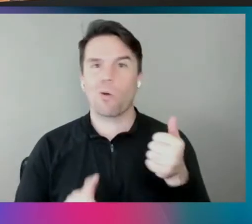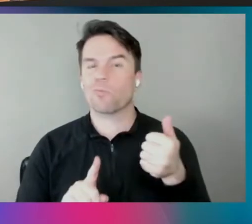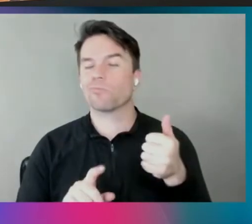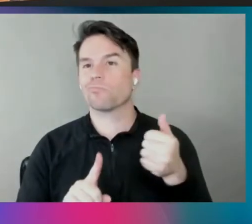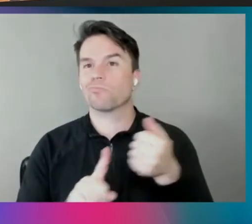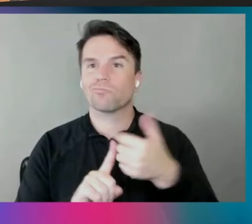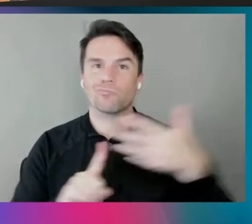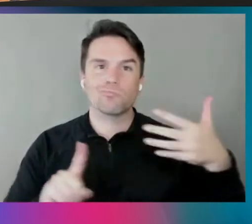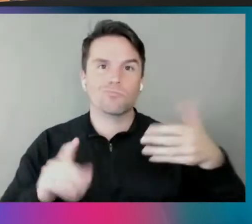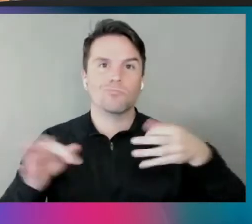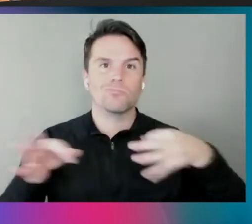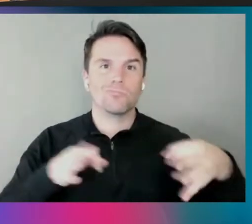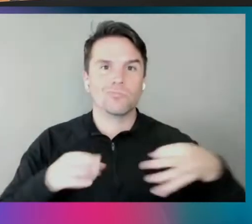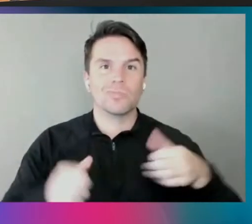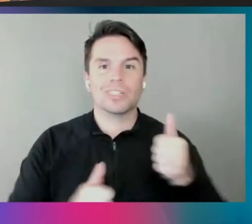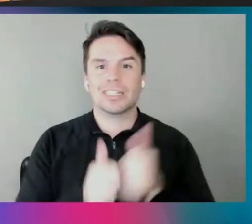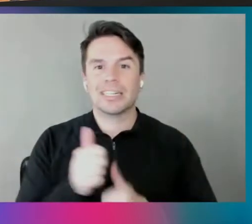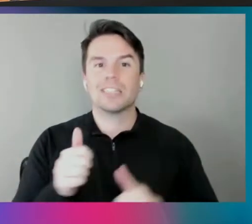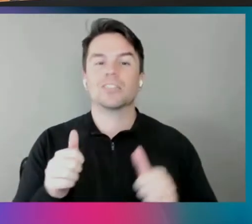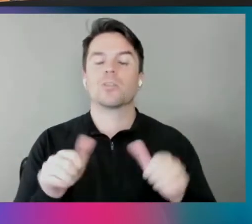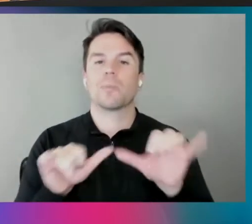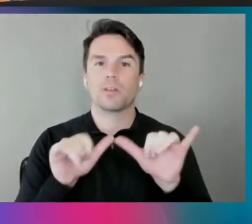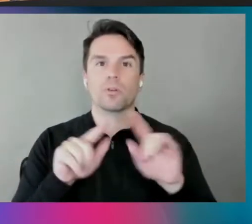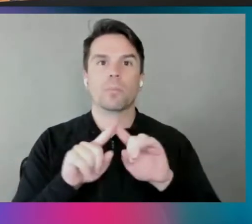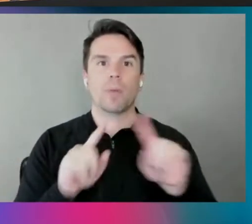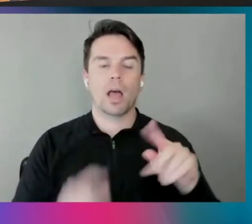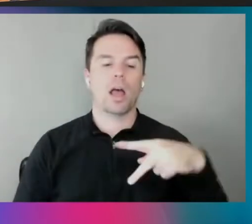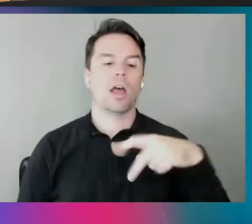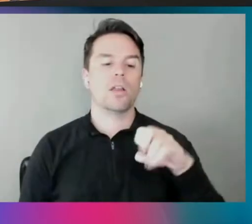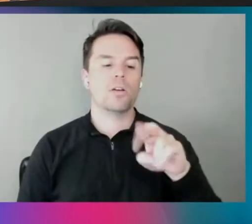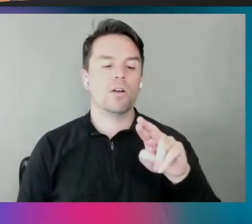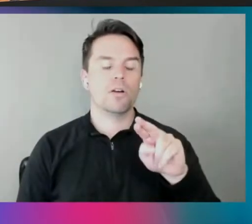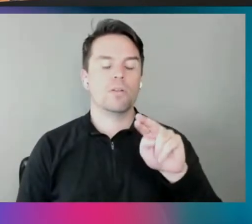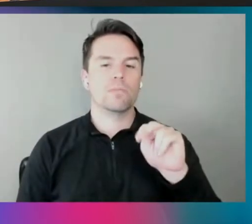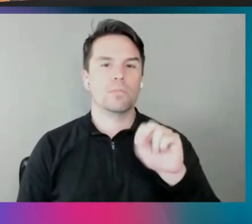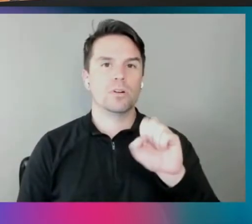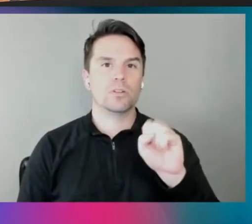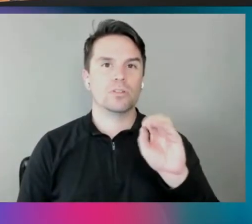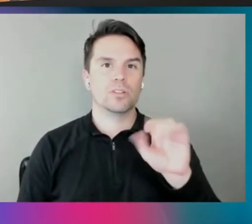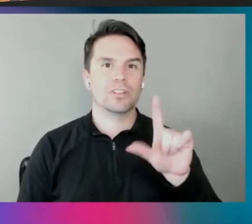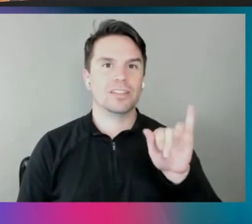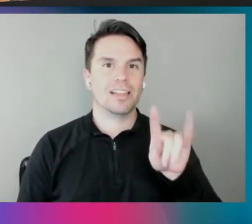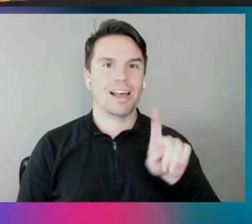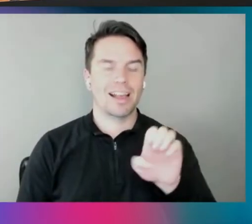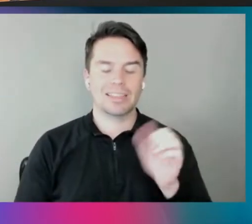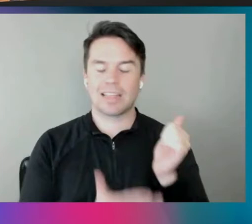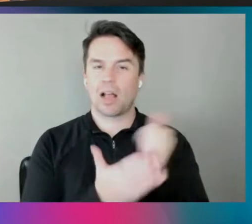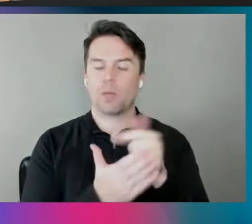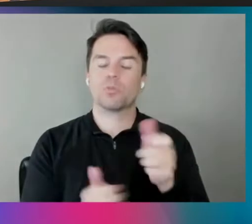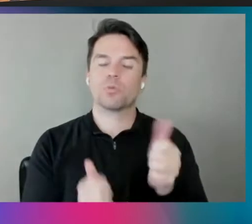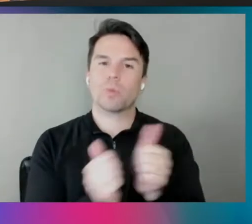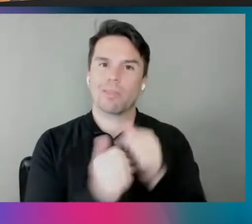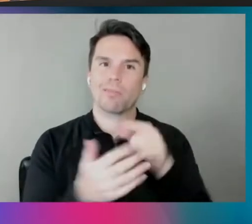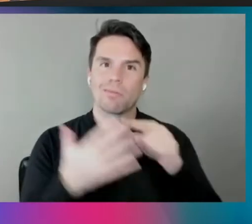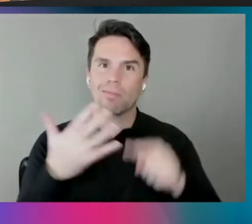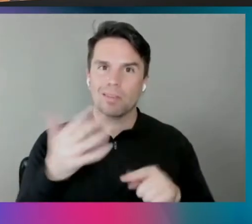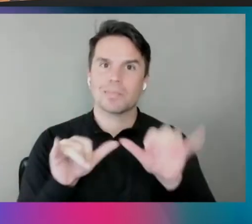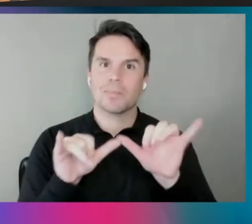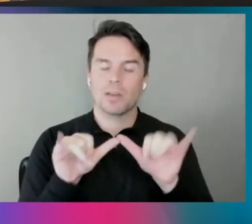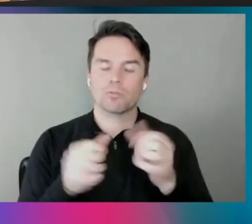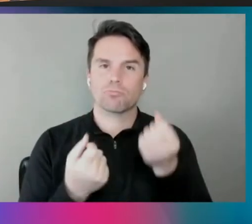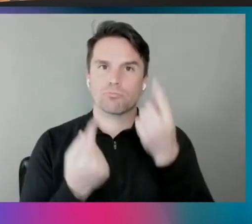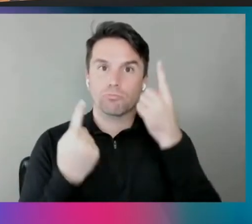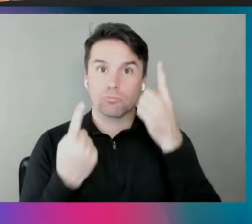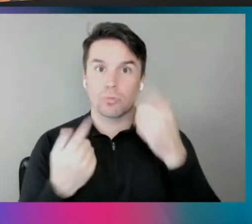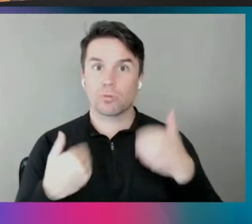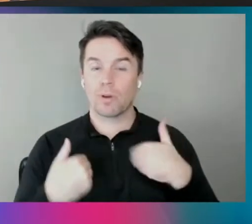that Personalize provides to help you understand if you have an impactful model. The next step goes into A/B